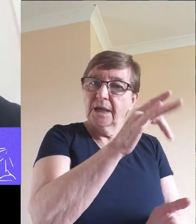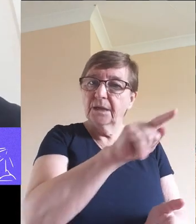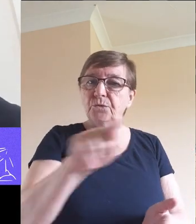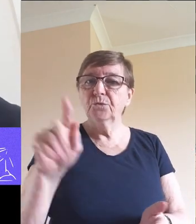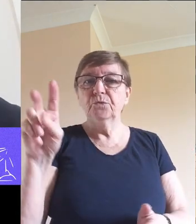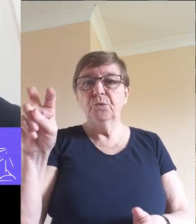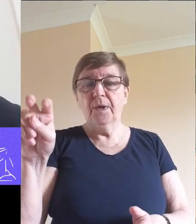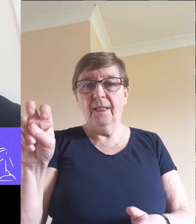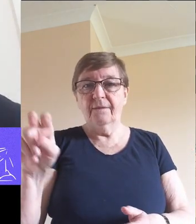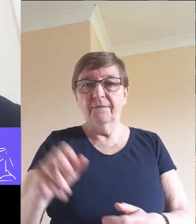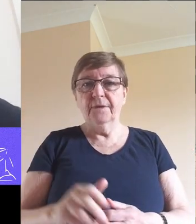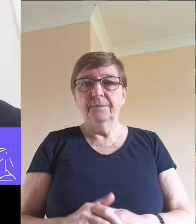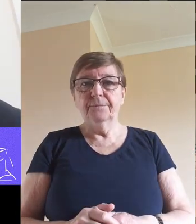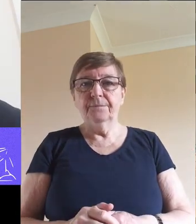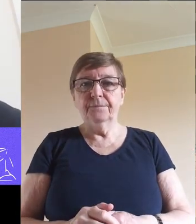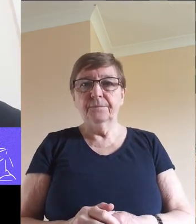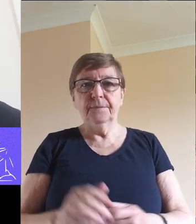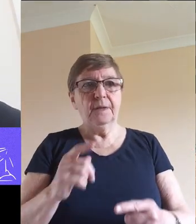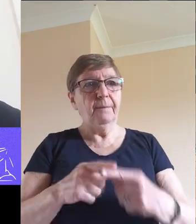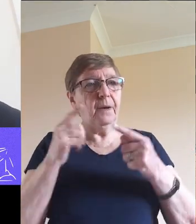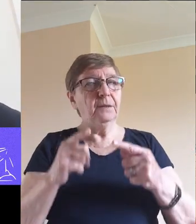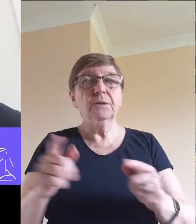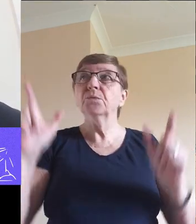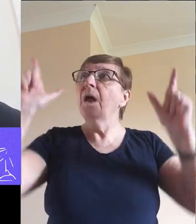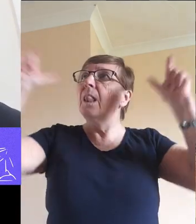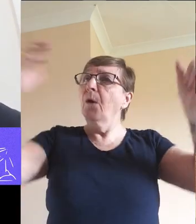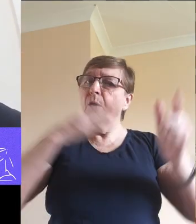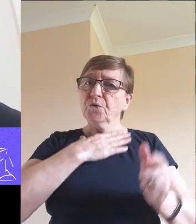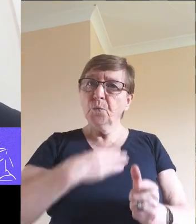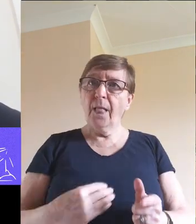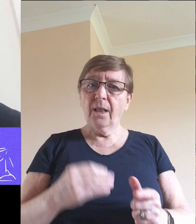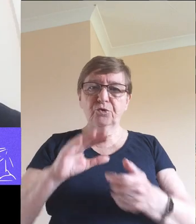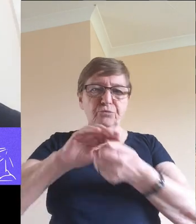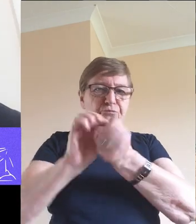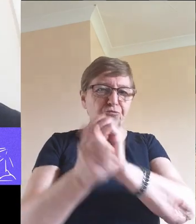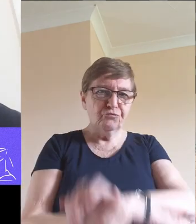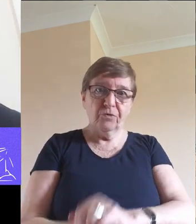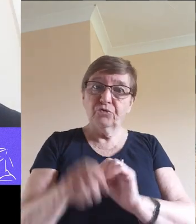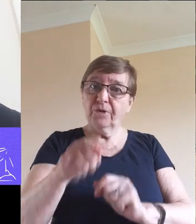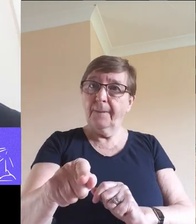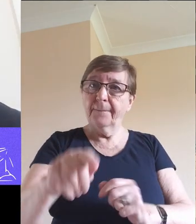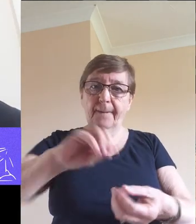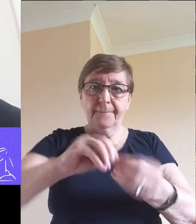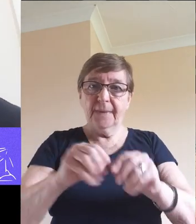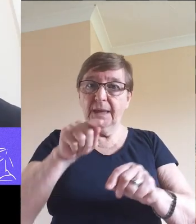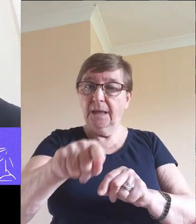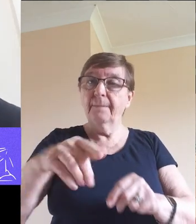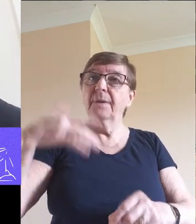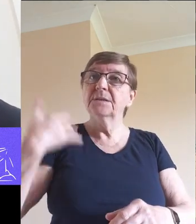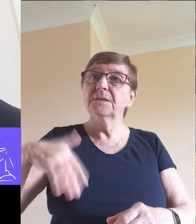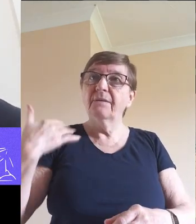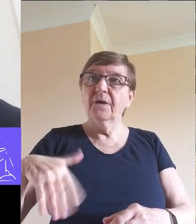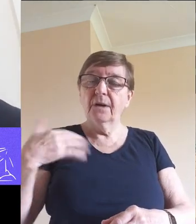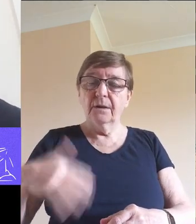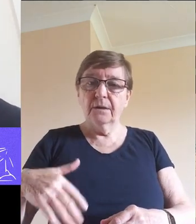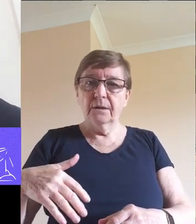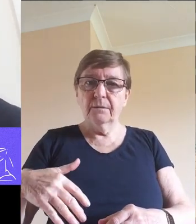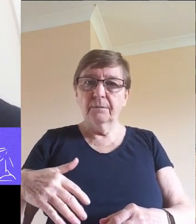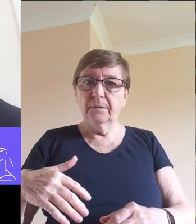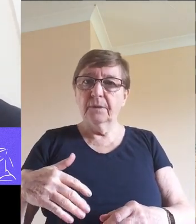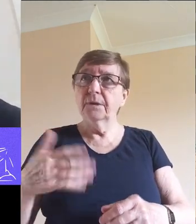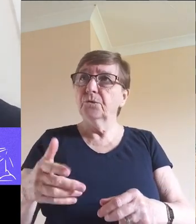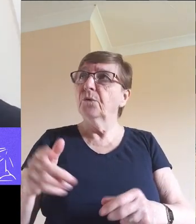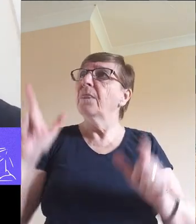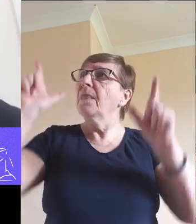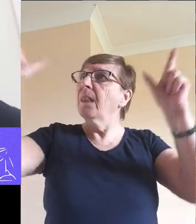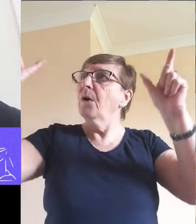12. Yet it was the Lord's will to crush him and cause him to suffer. And though the Lord makes his life